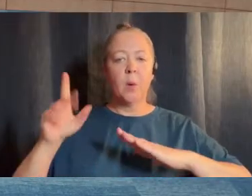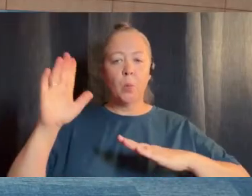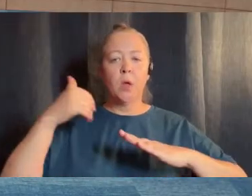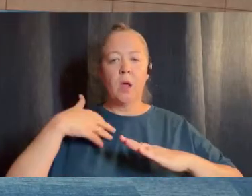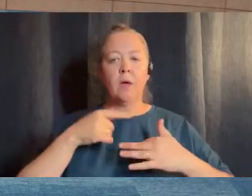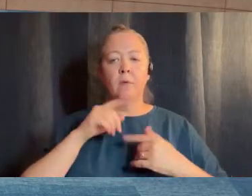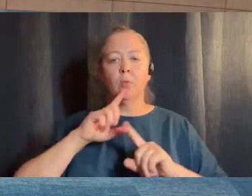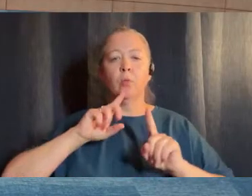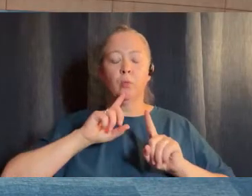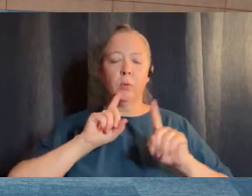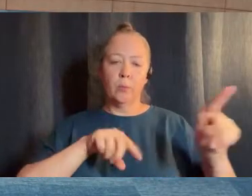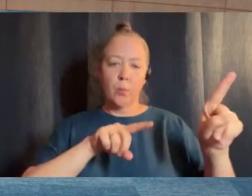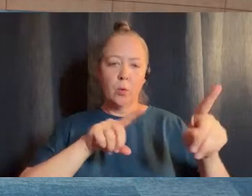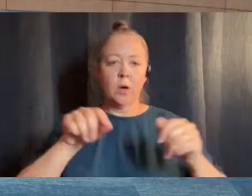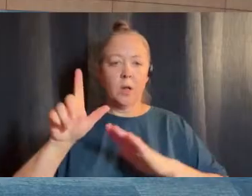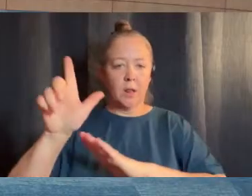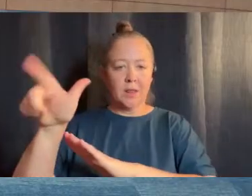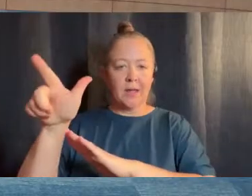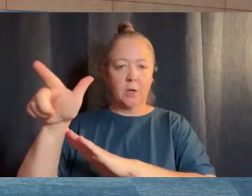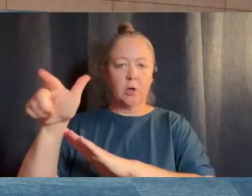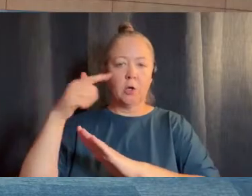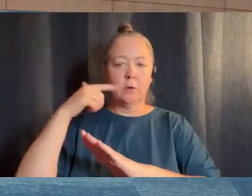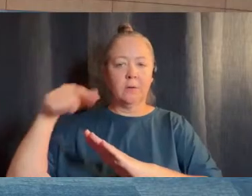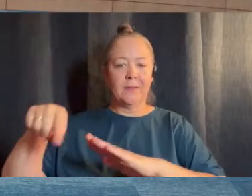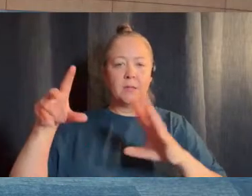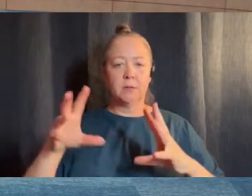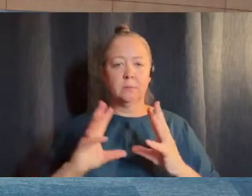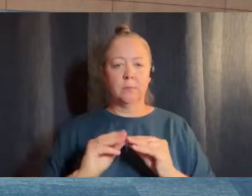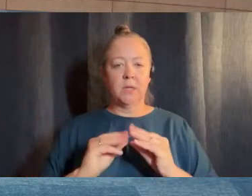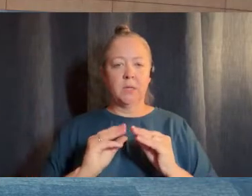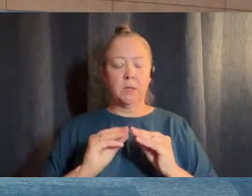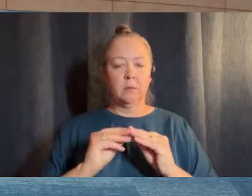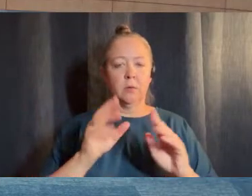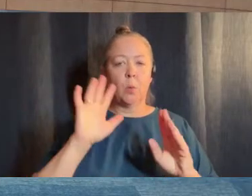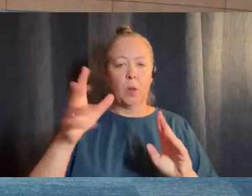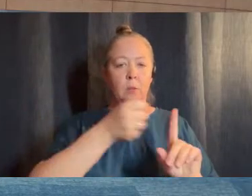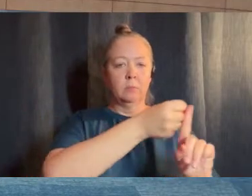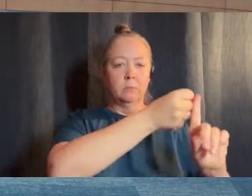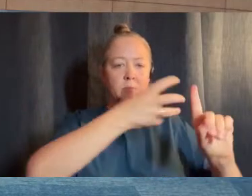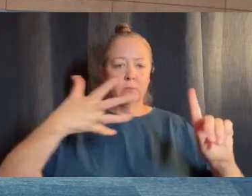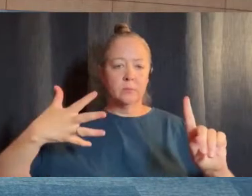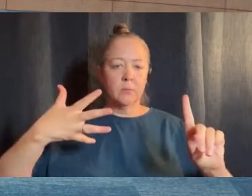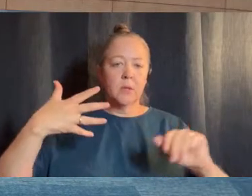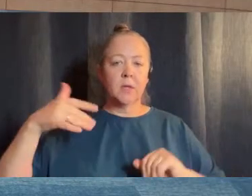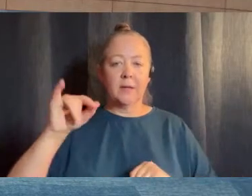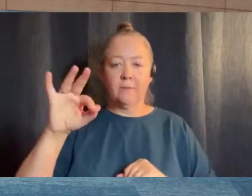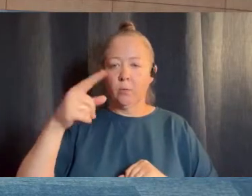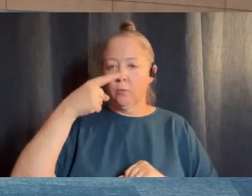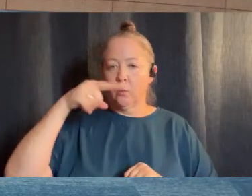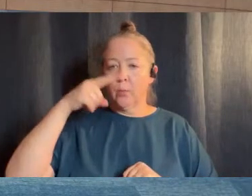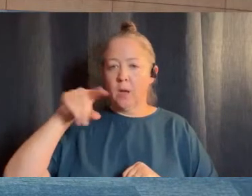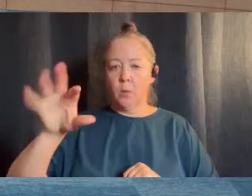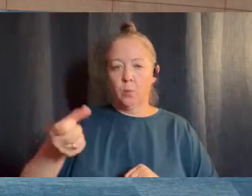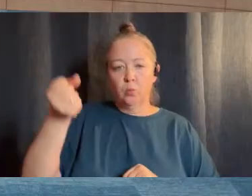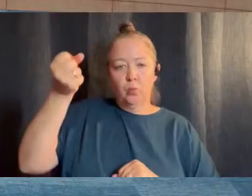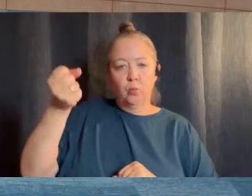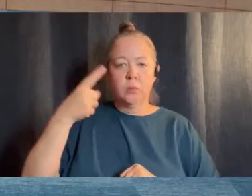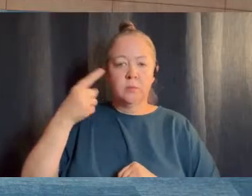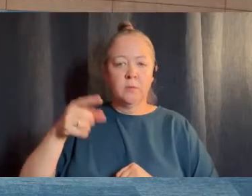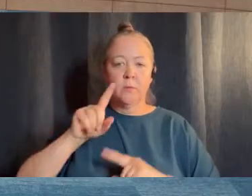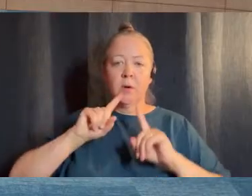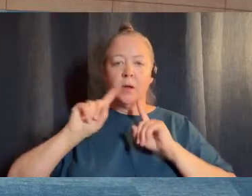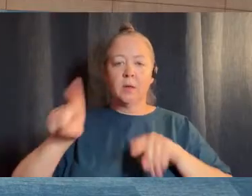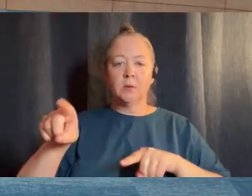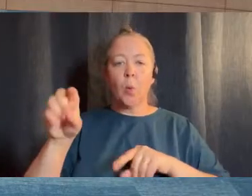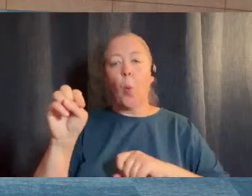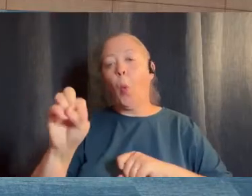agenda about that topic. If you are okay to wait until then for your answer, otherwise I can shoot you an email